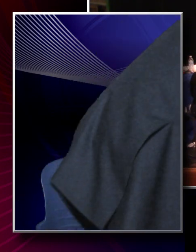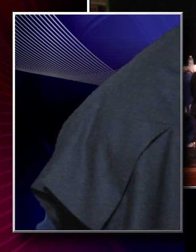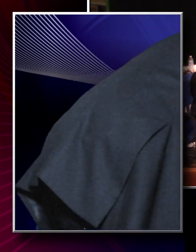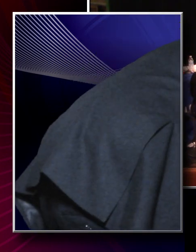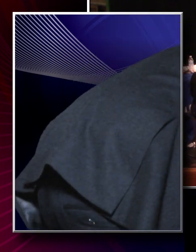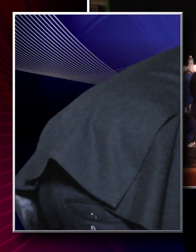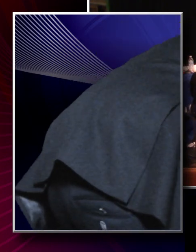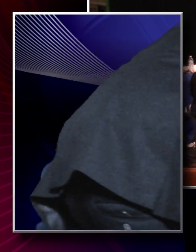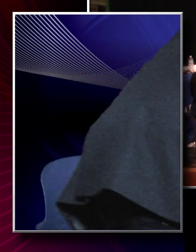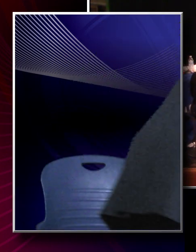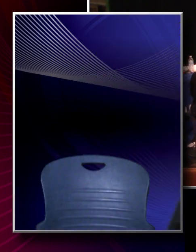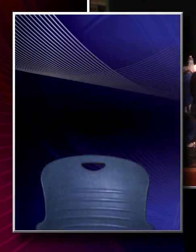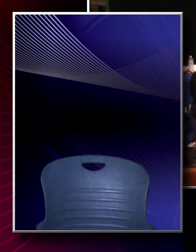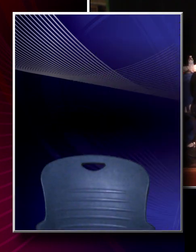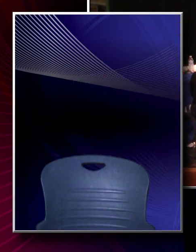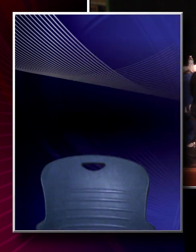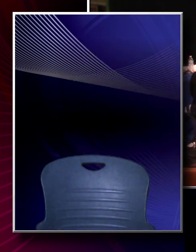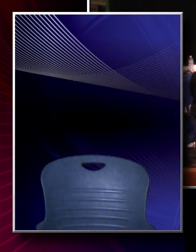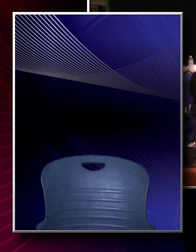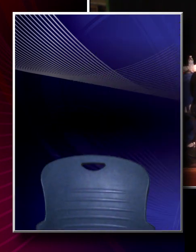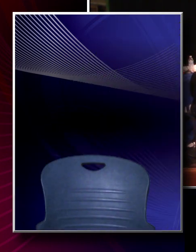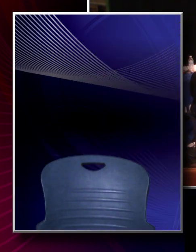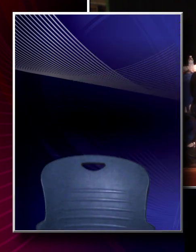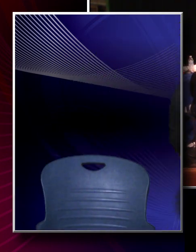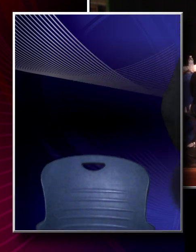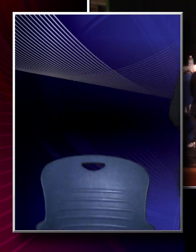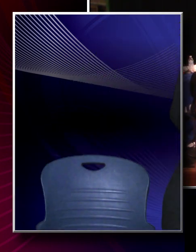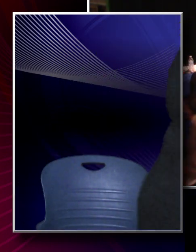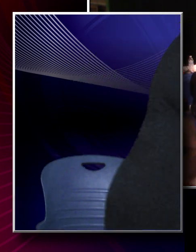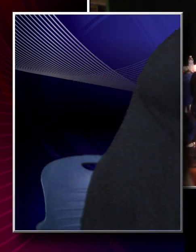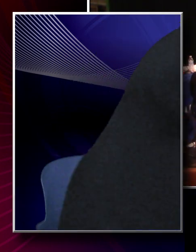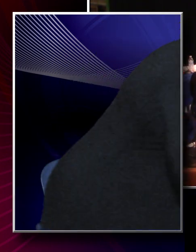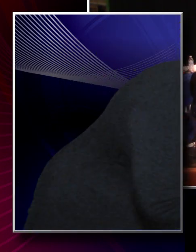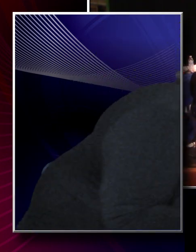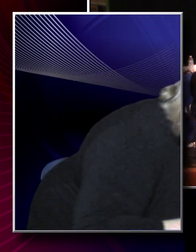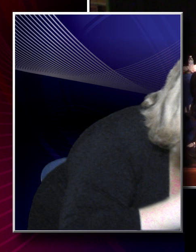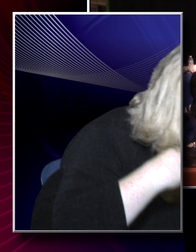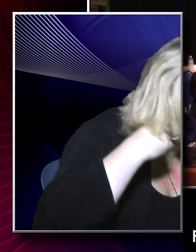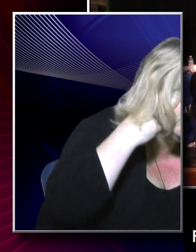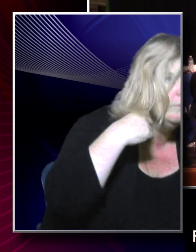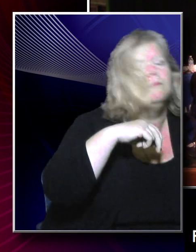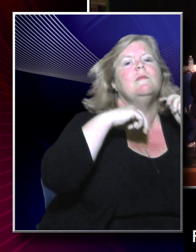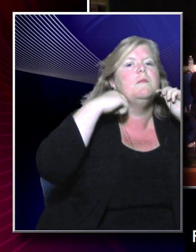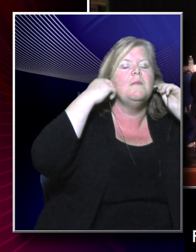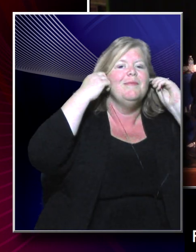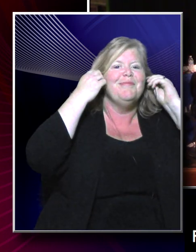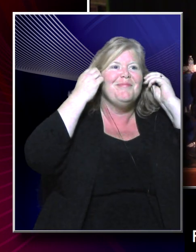Next, 5.01, Finance Committee Report. Ms. Cooper.